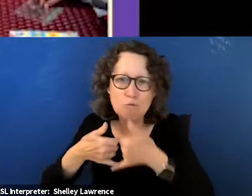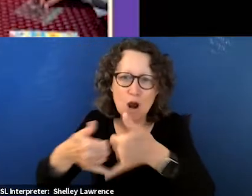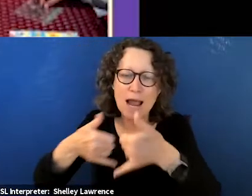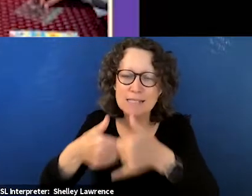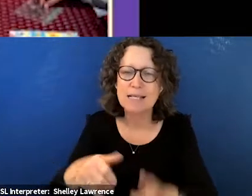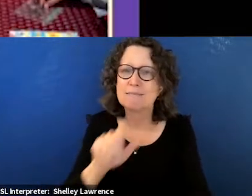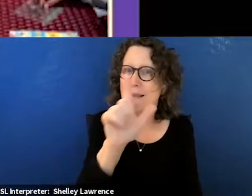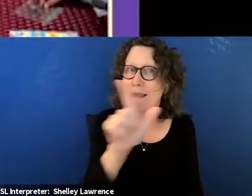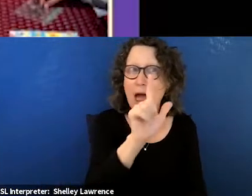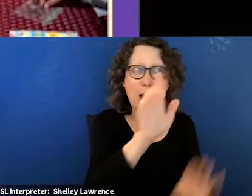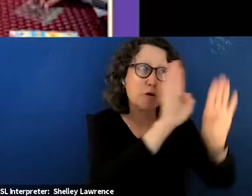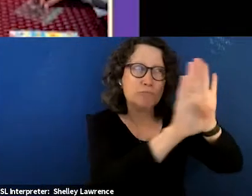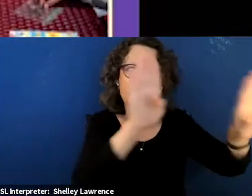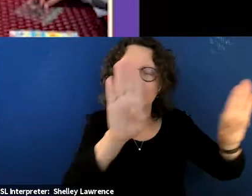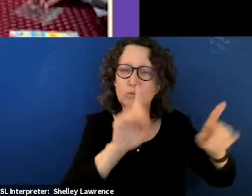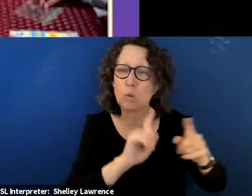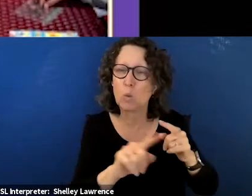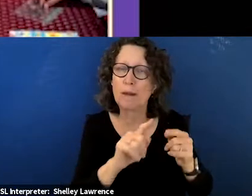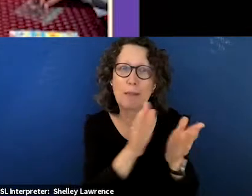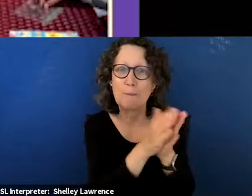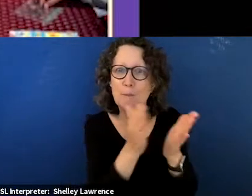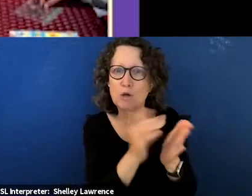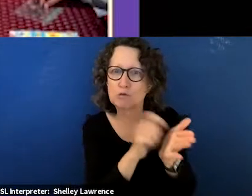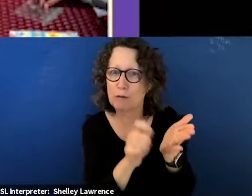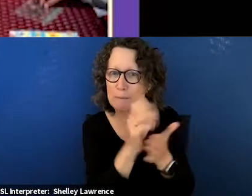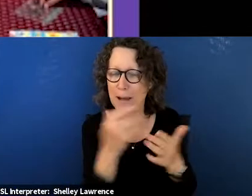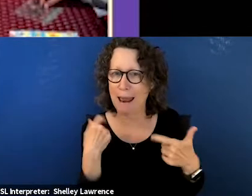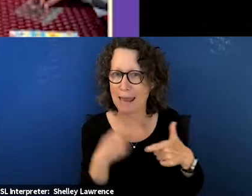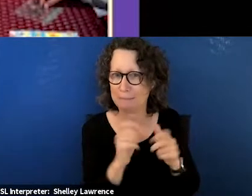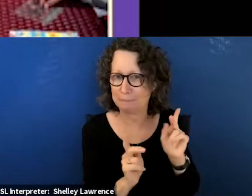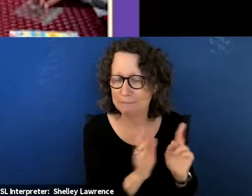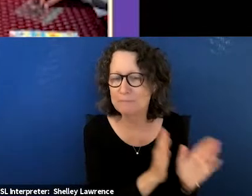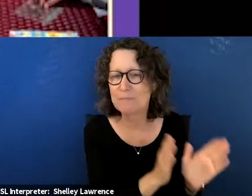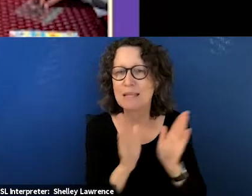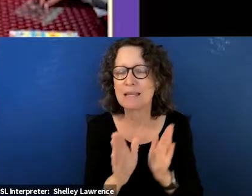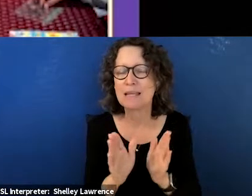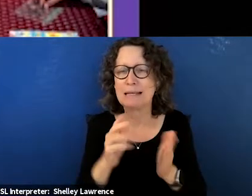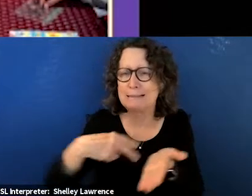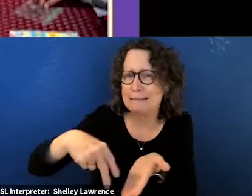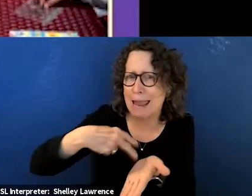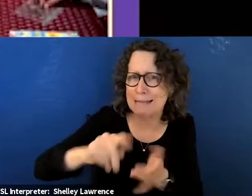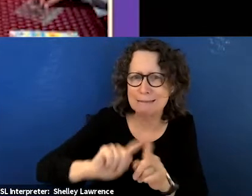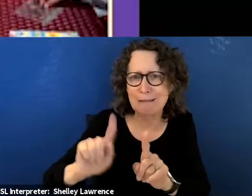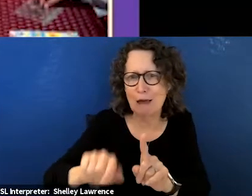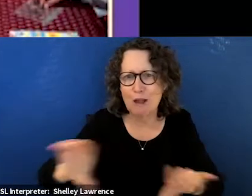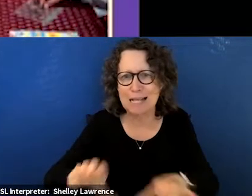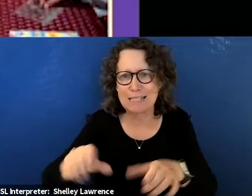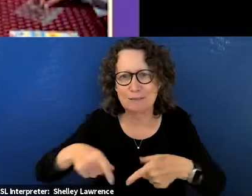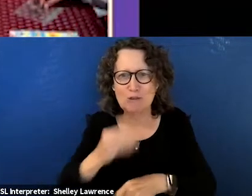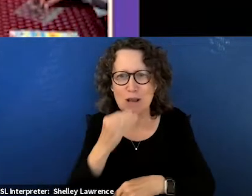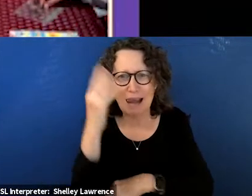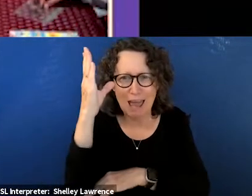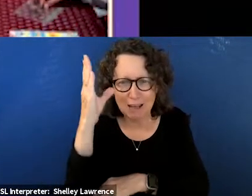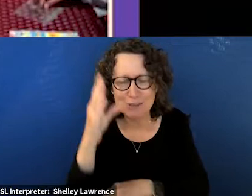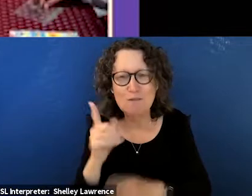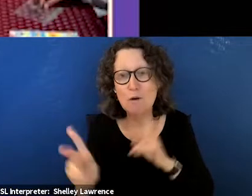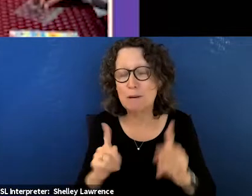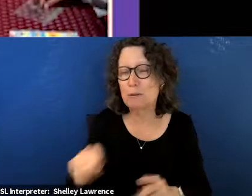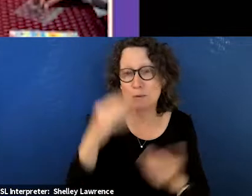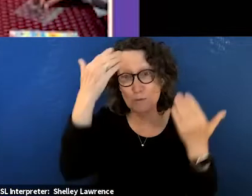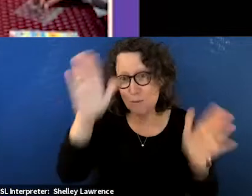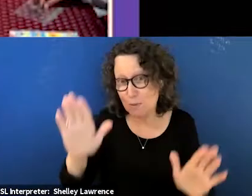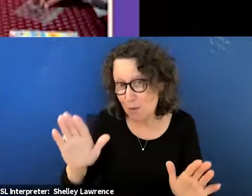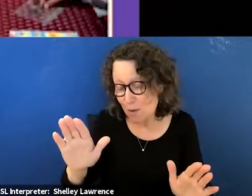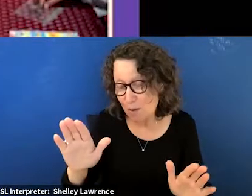displays with Latinx authors and suggested titles, caballo dorado dancing and other activities at lunch. For those of you who don't